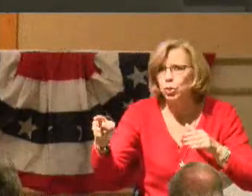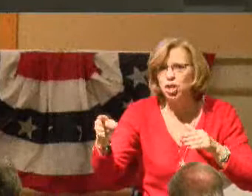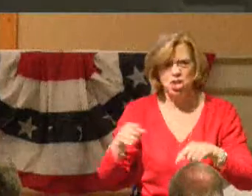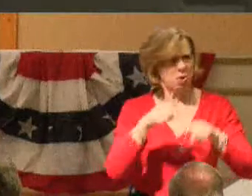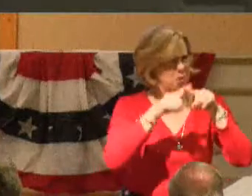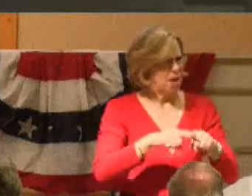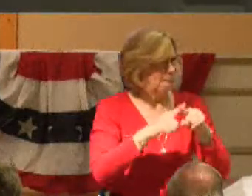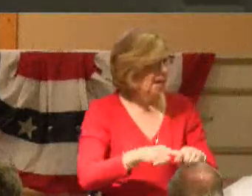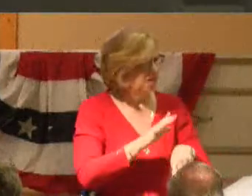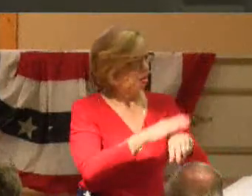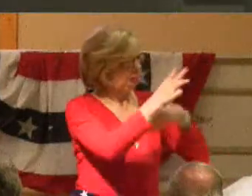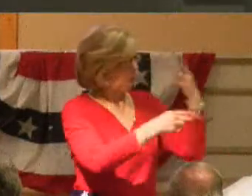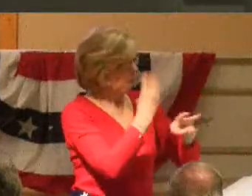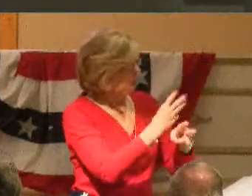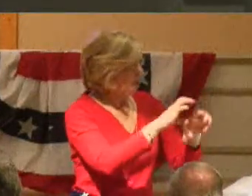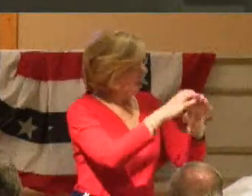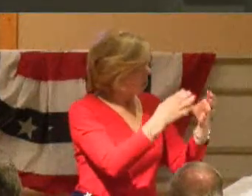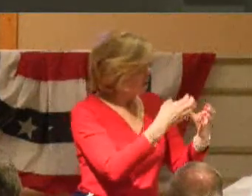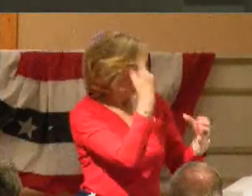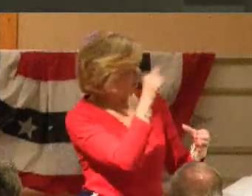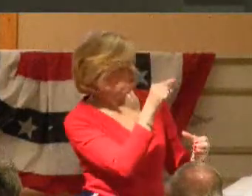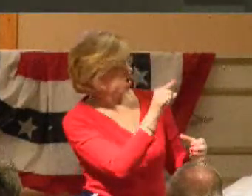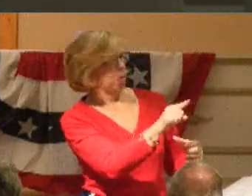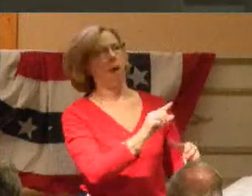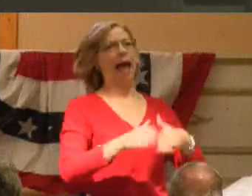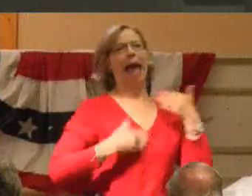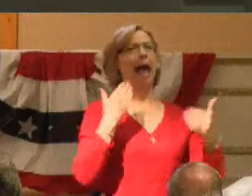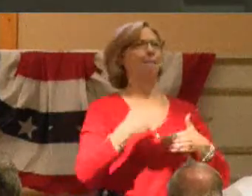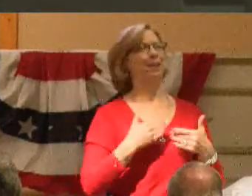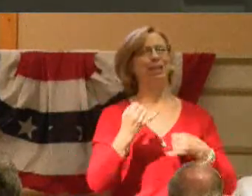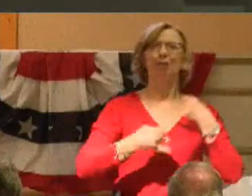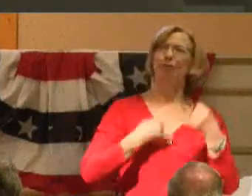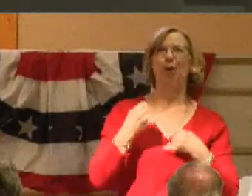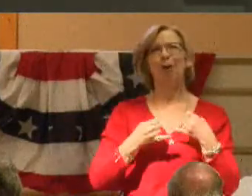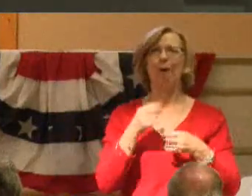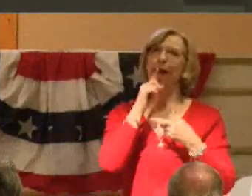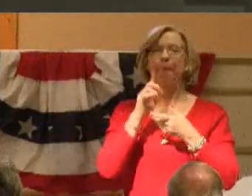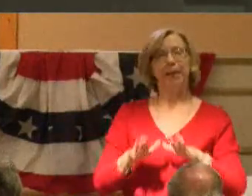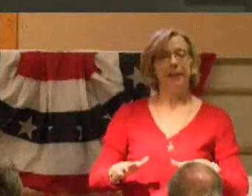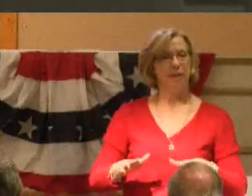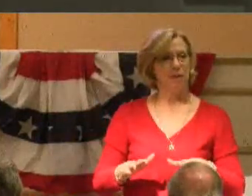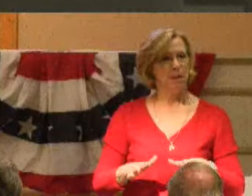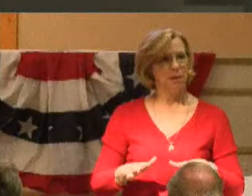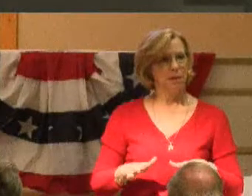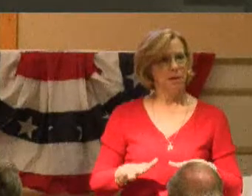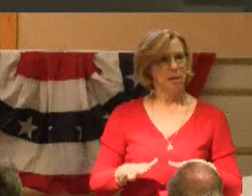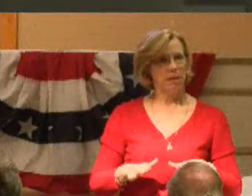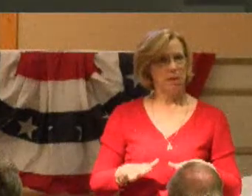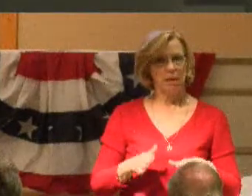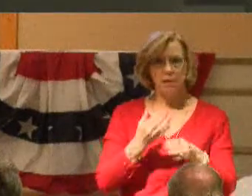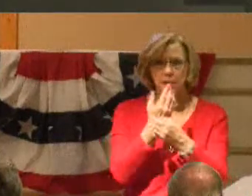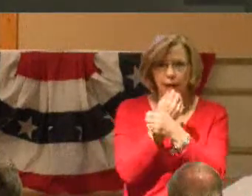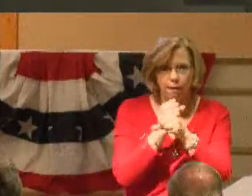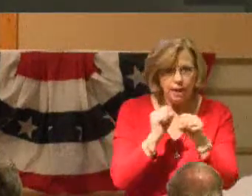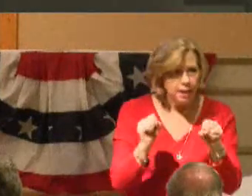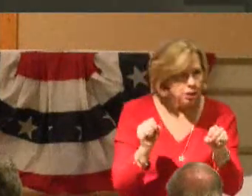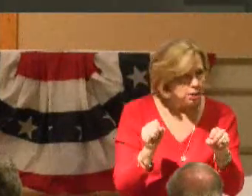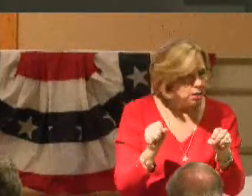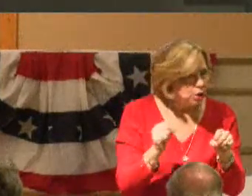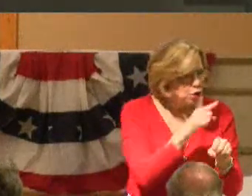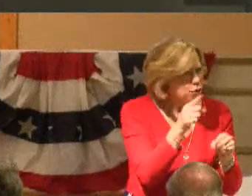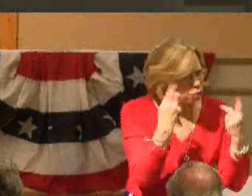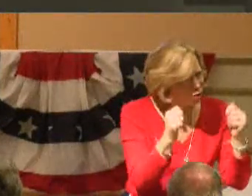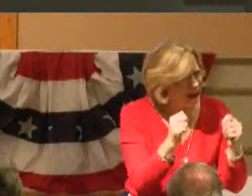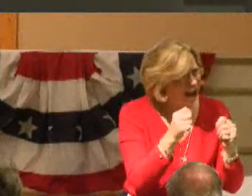for the things of joy and of happiness and of peace, and most importantly, salvation, if you try to do